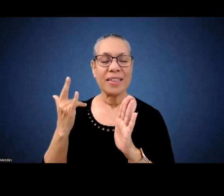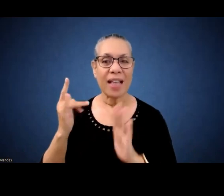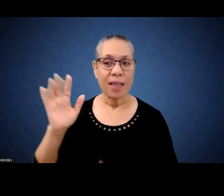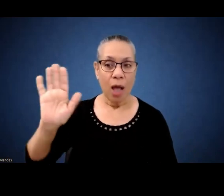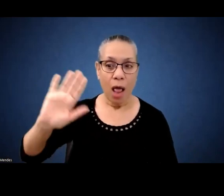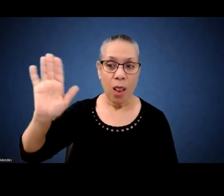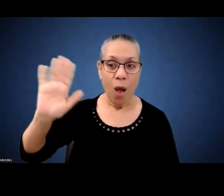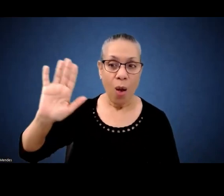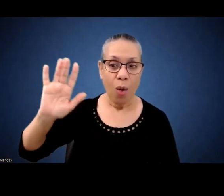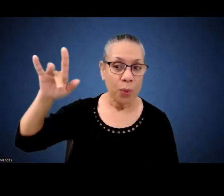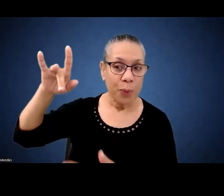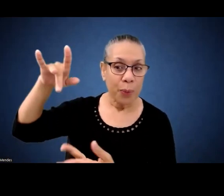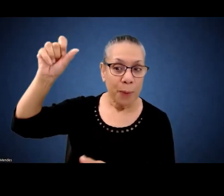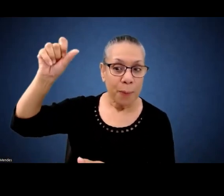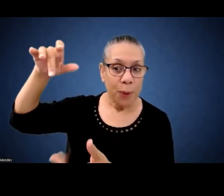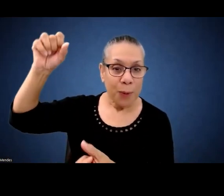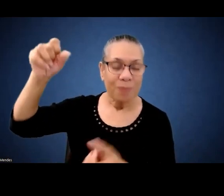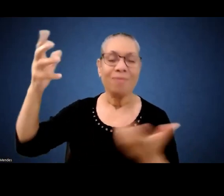Okay, and